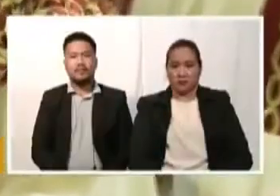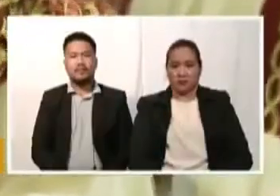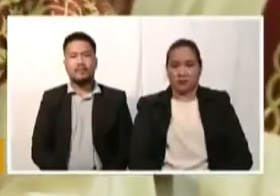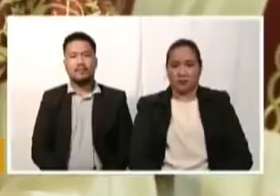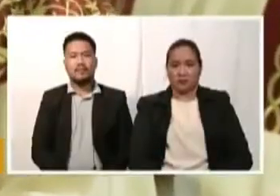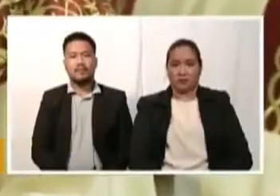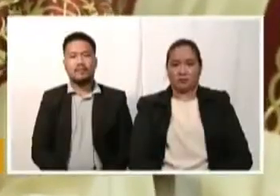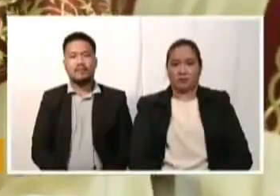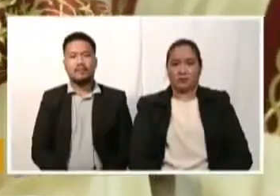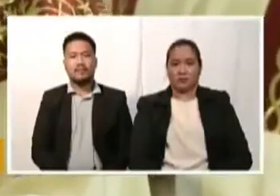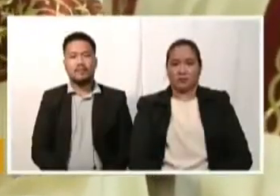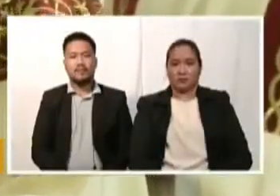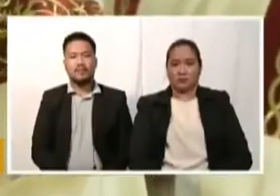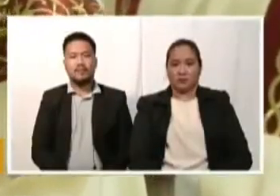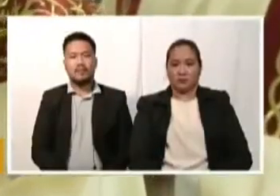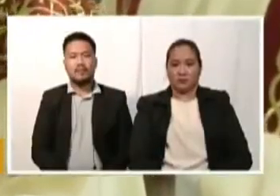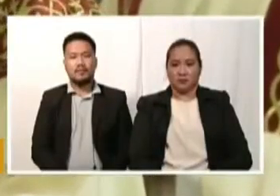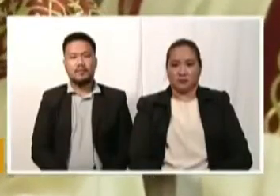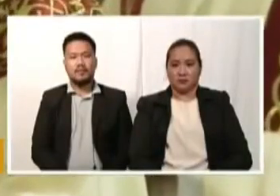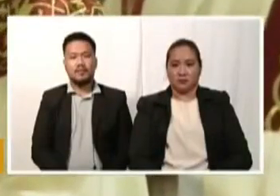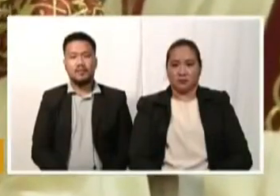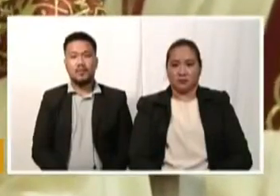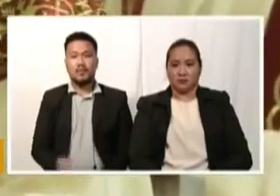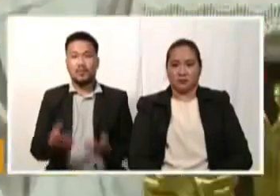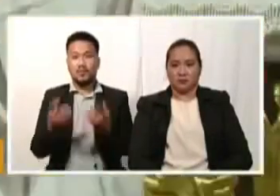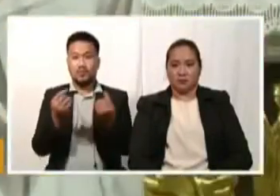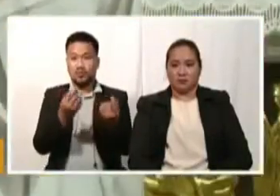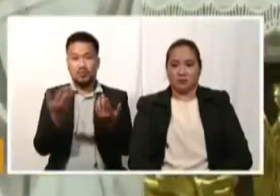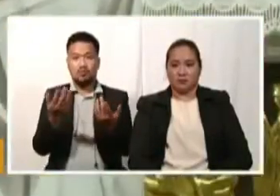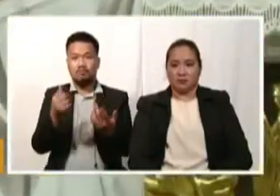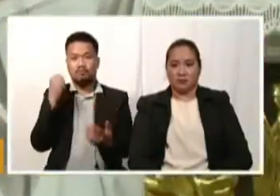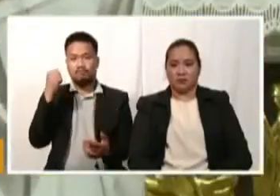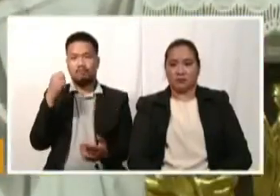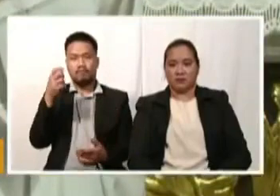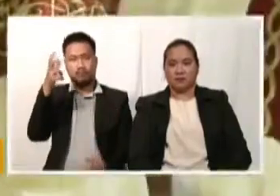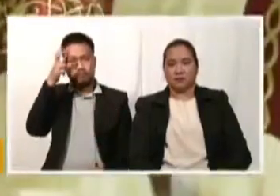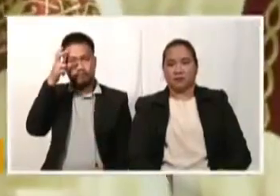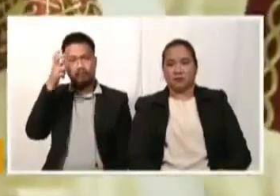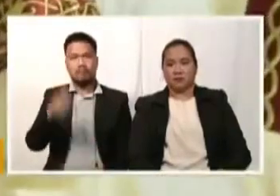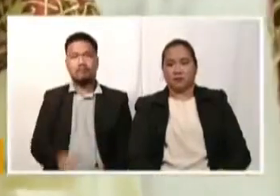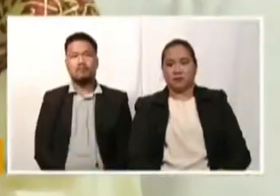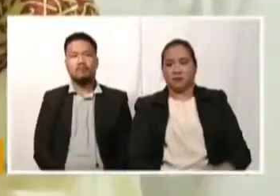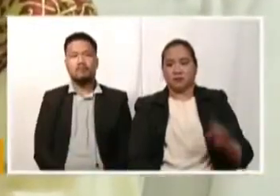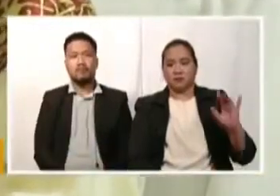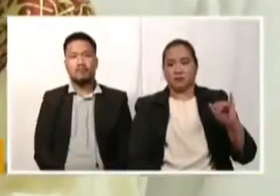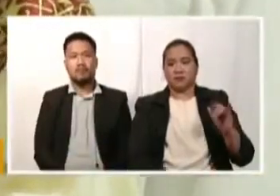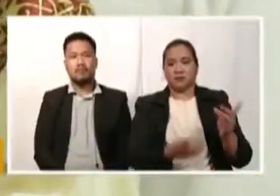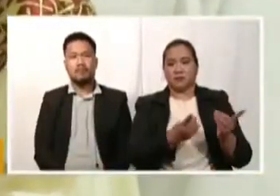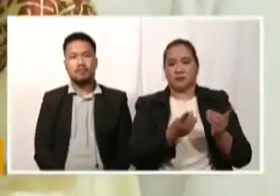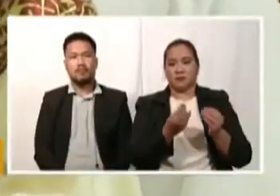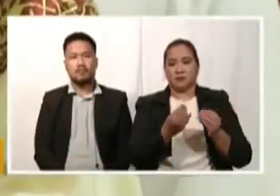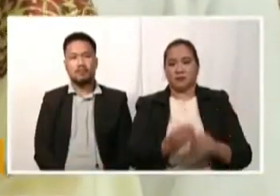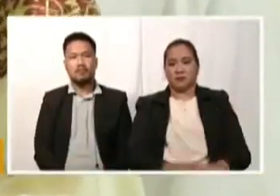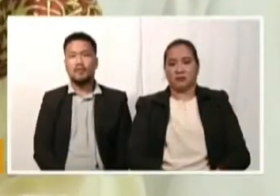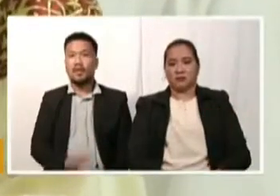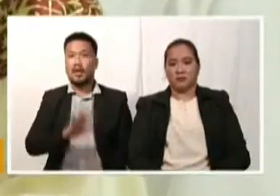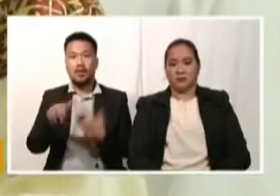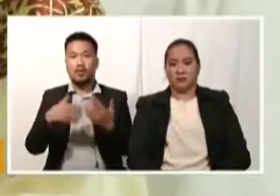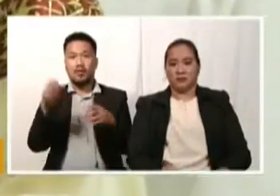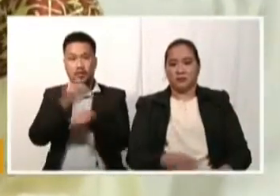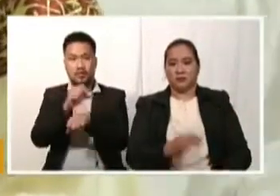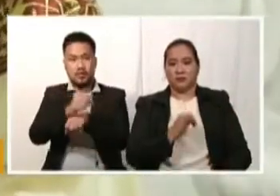Do you renounce Satan? I do. and all its works. I